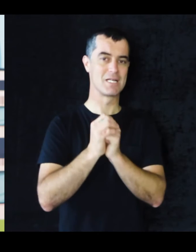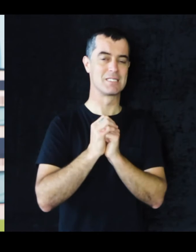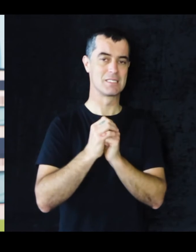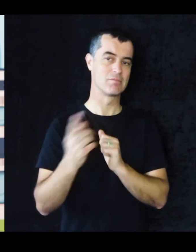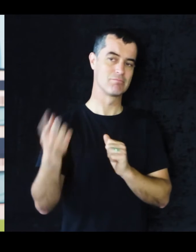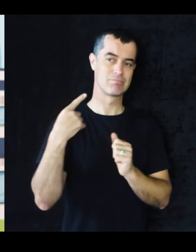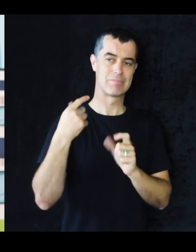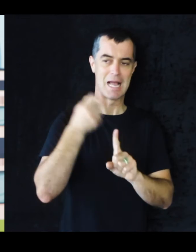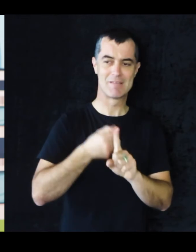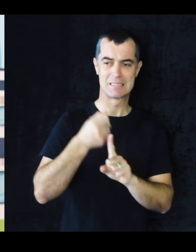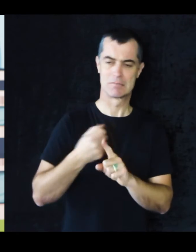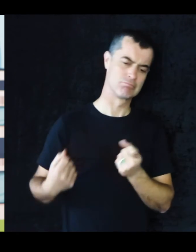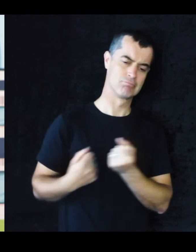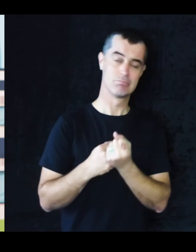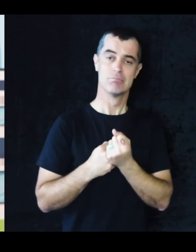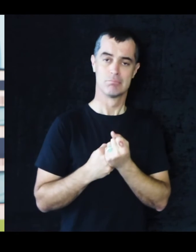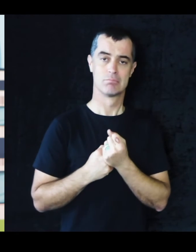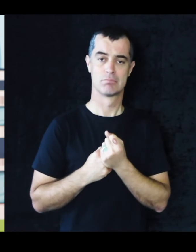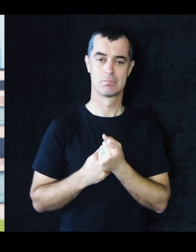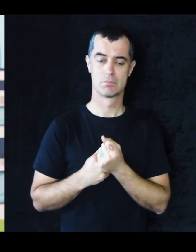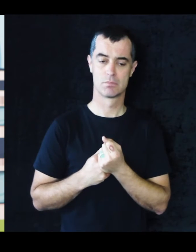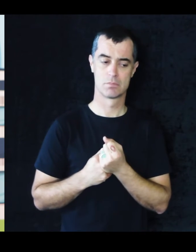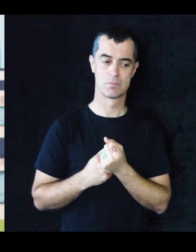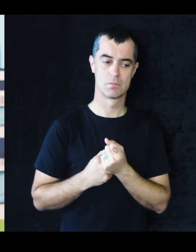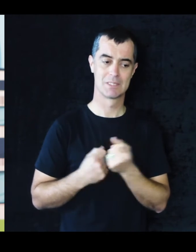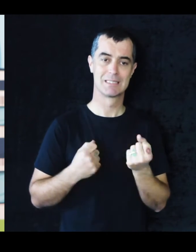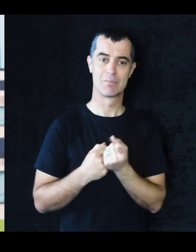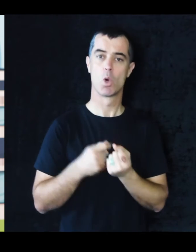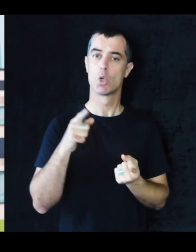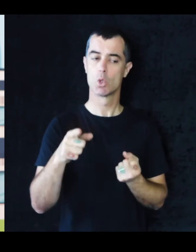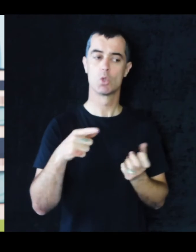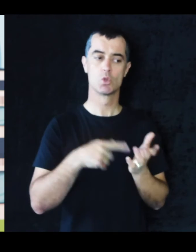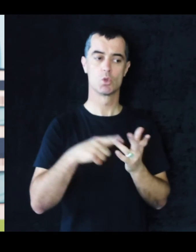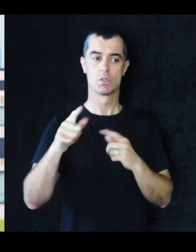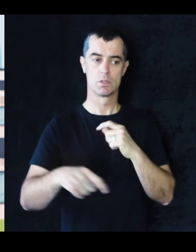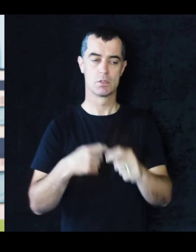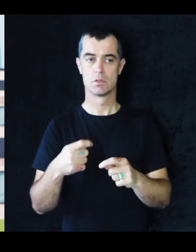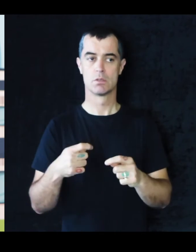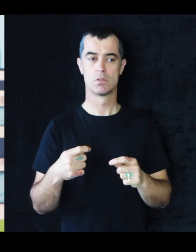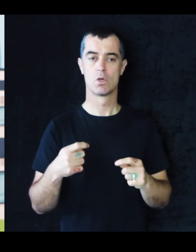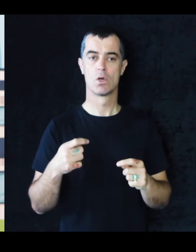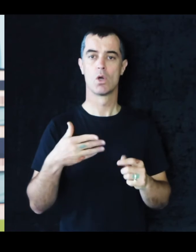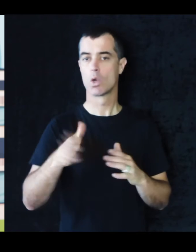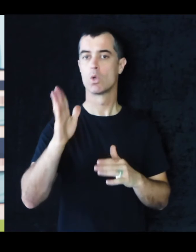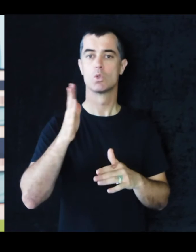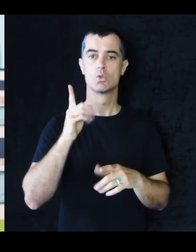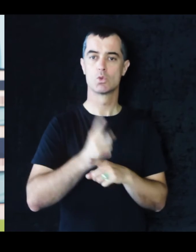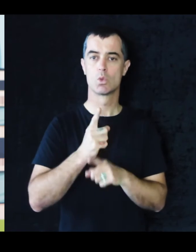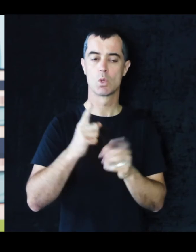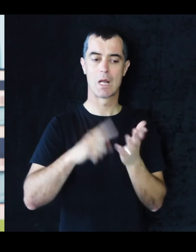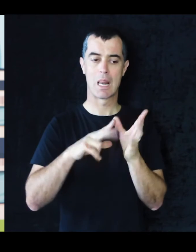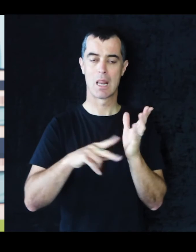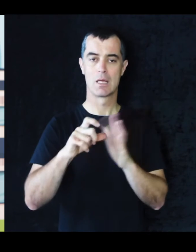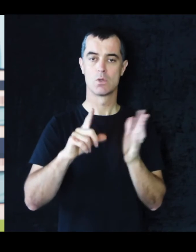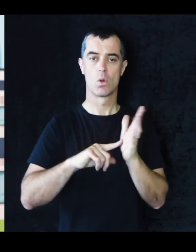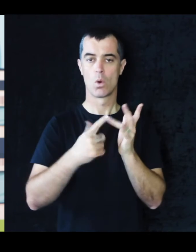get a friend, an advocate, or somebody to help and support you to be able to go talk to